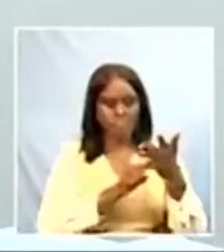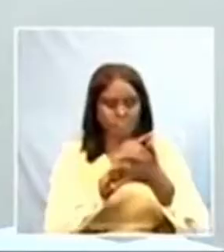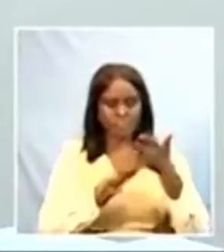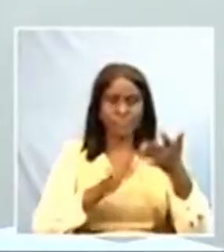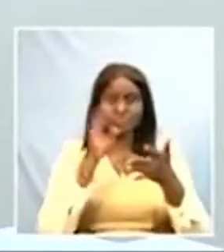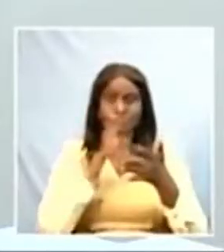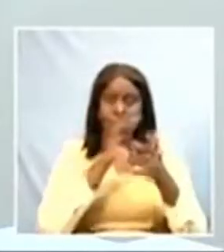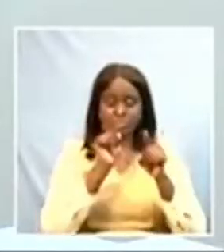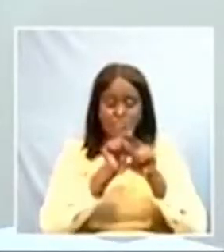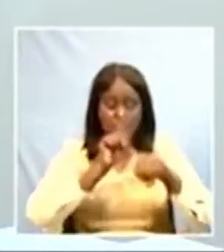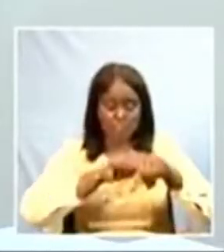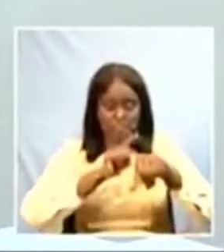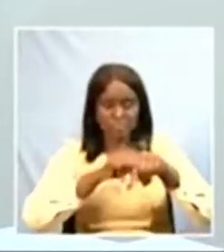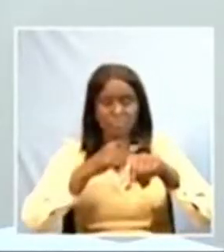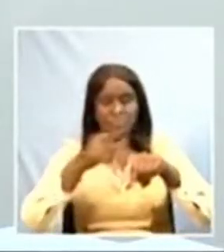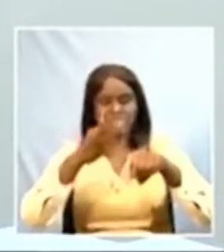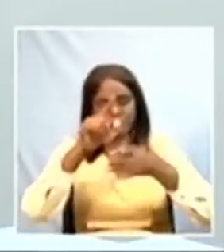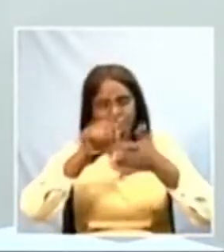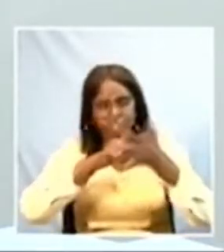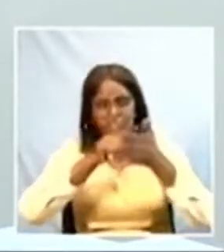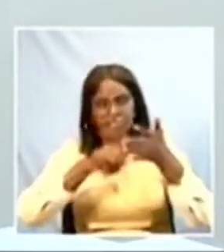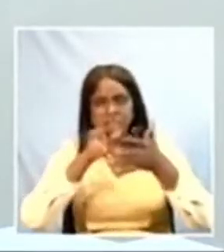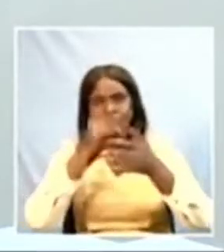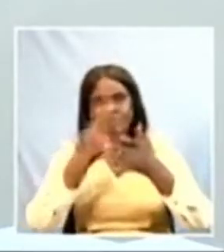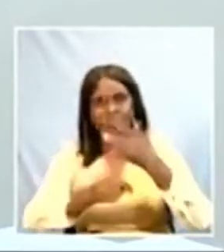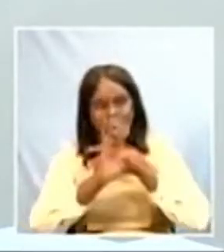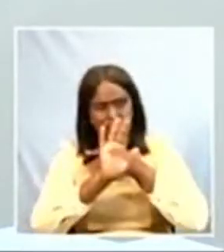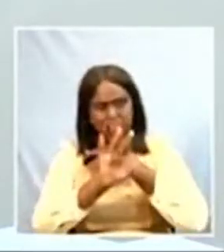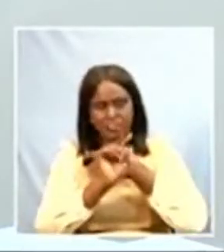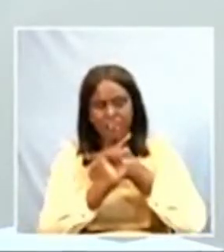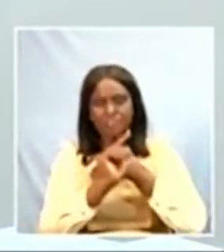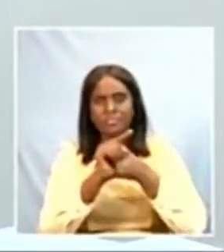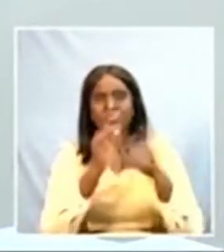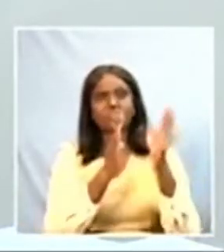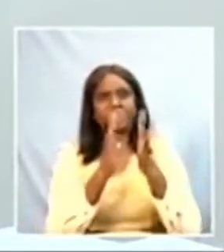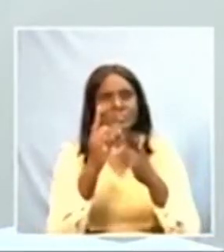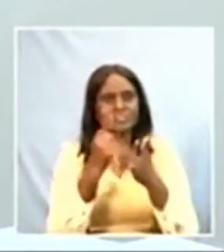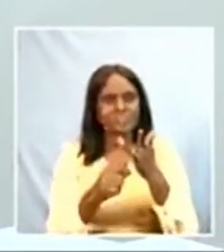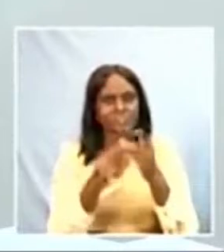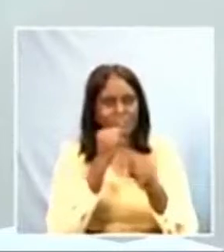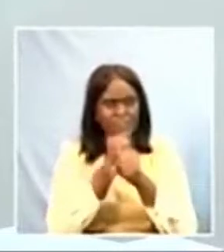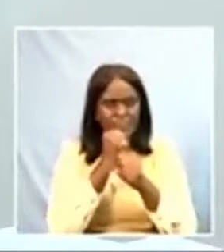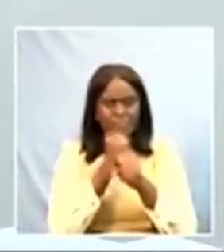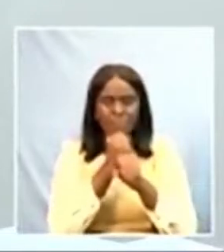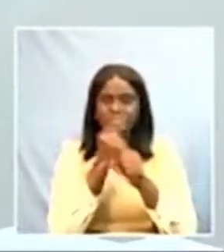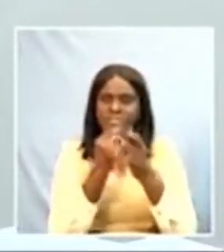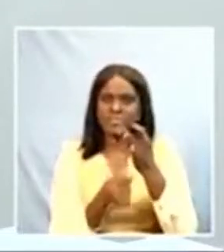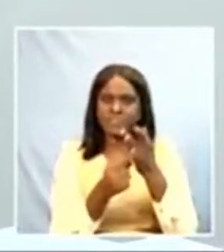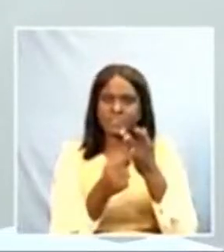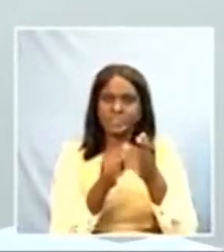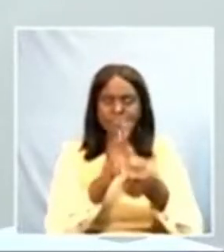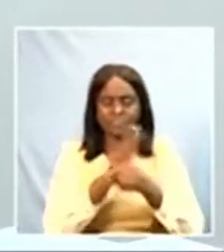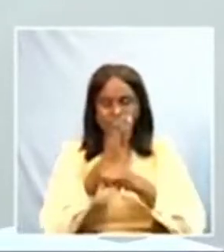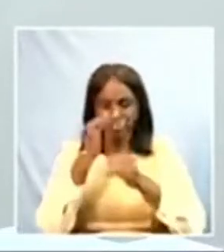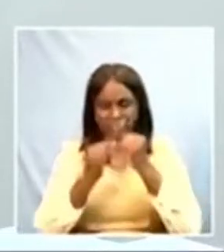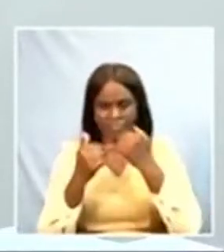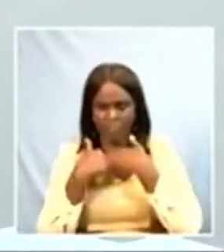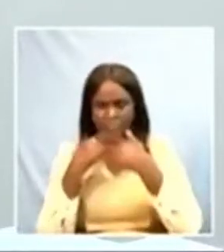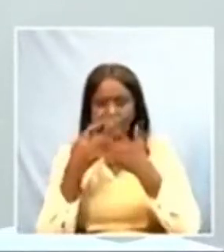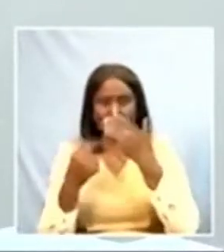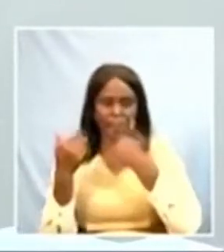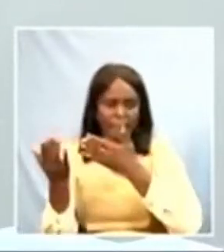terminated at the time of termination. What was this? What were the scope? The works. Then what has brought